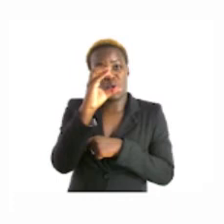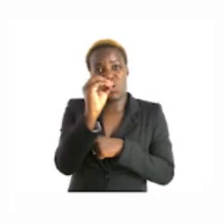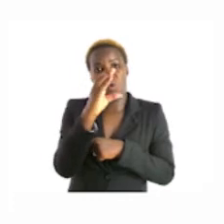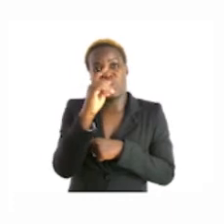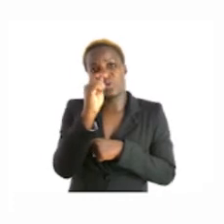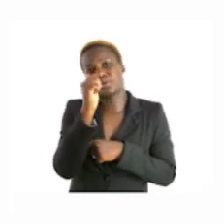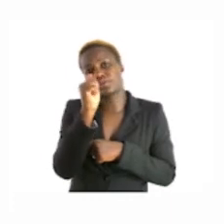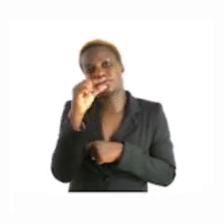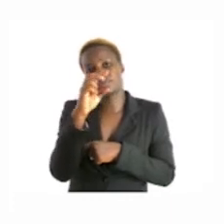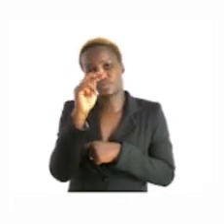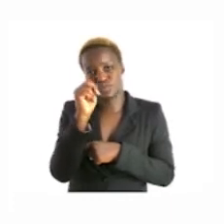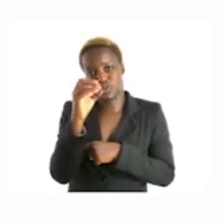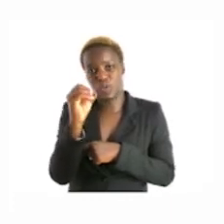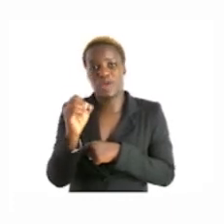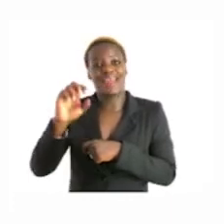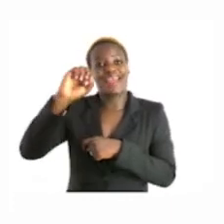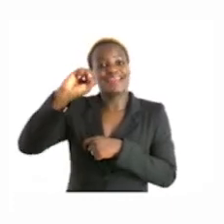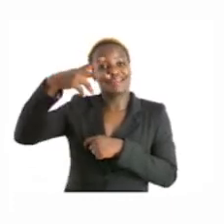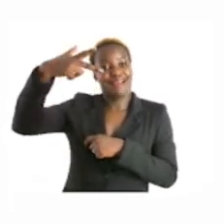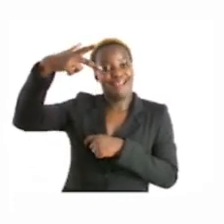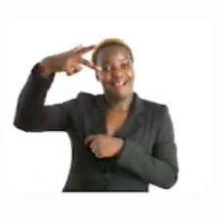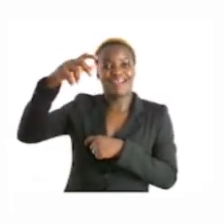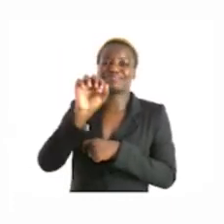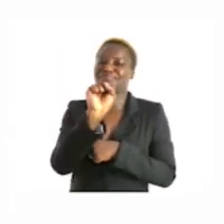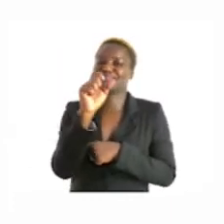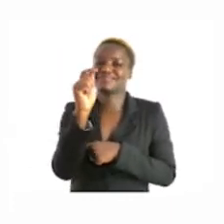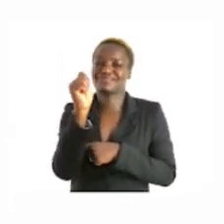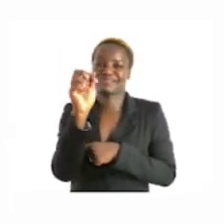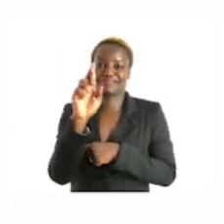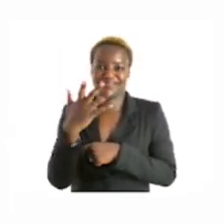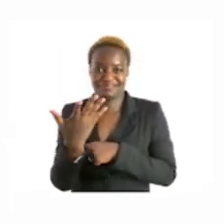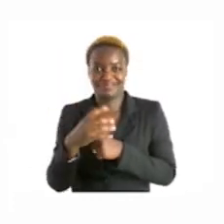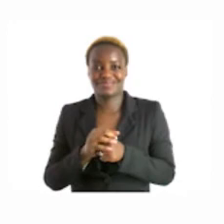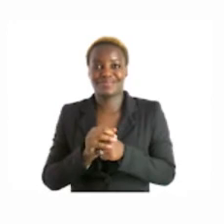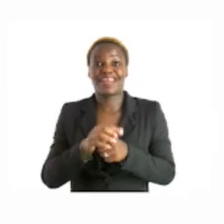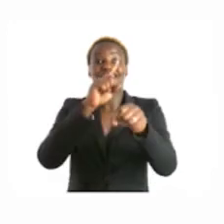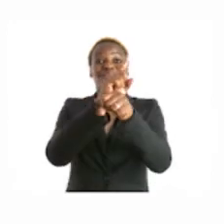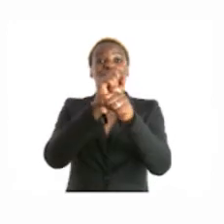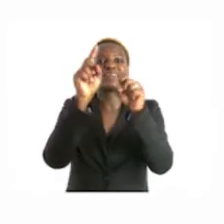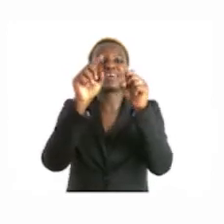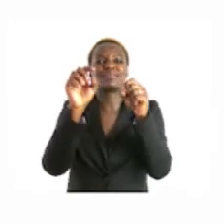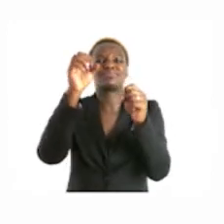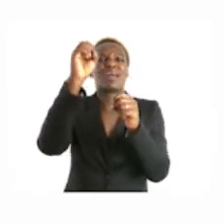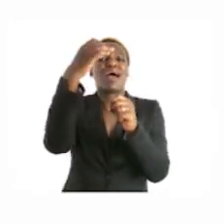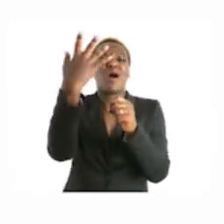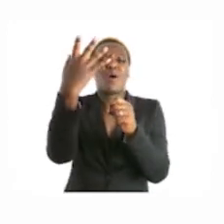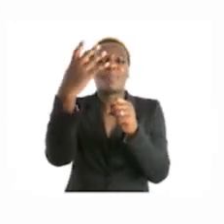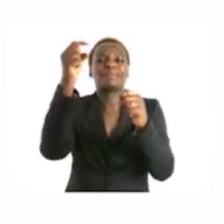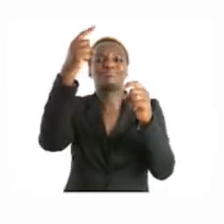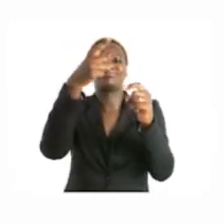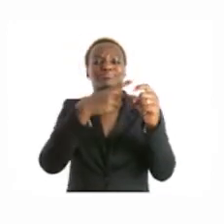all, we need to count all the sides of the pentagon. How many sides does it have? The vertical